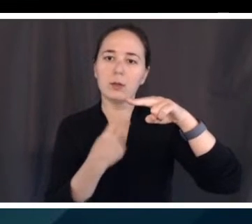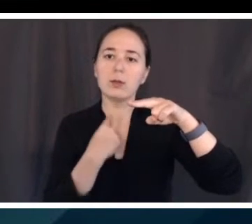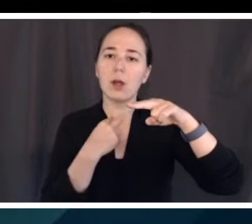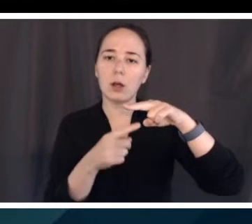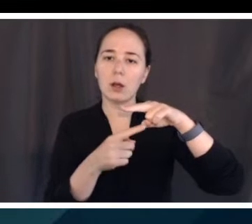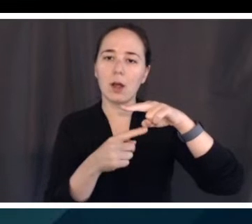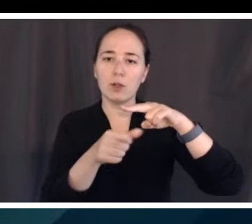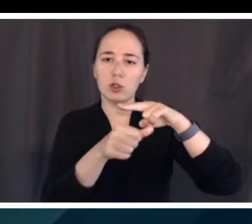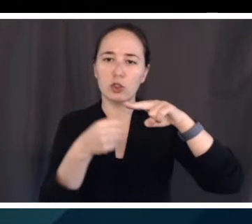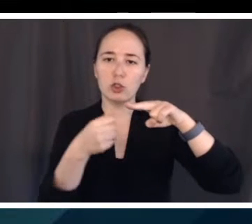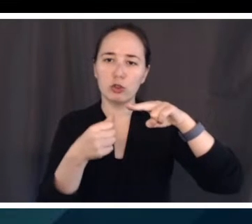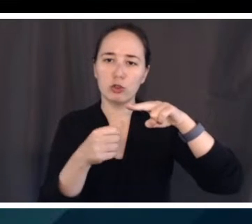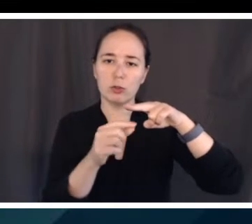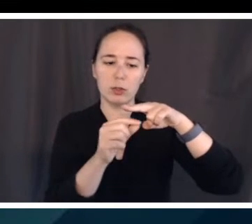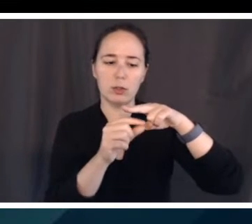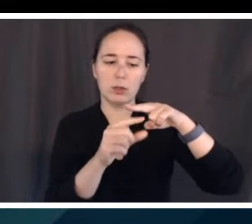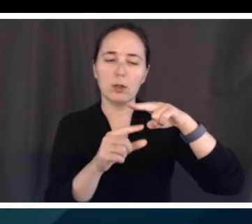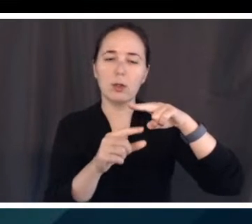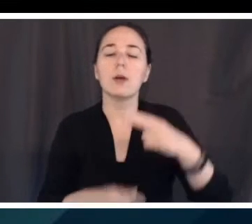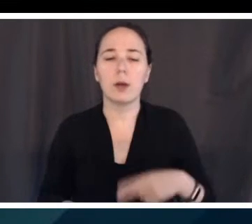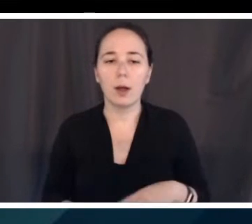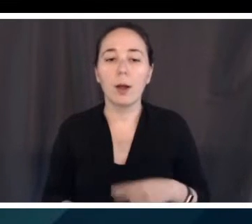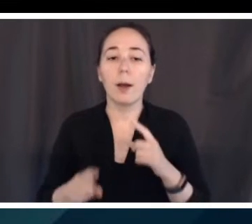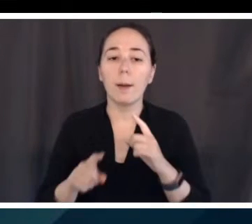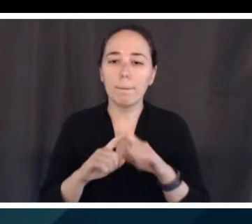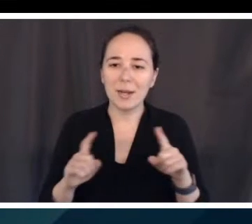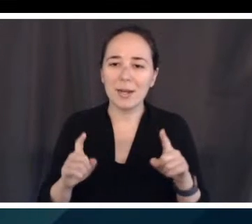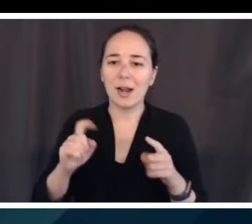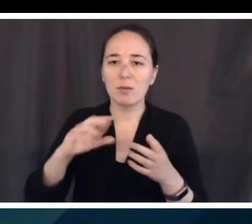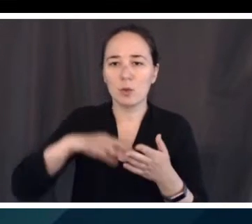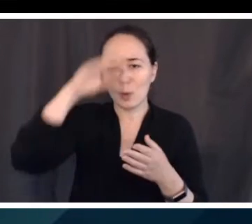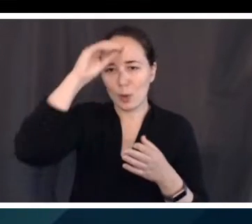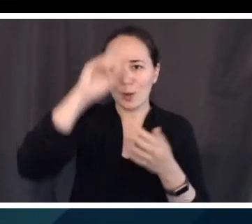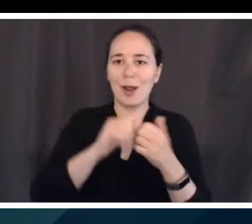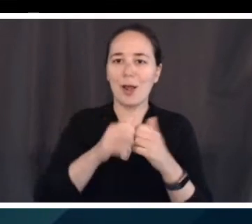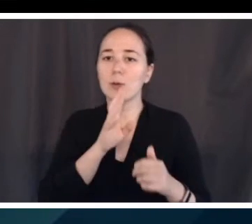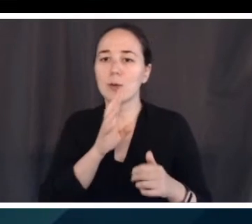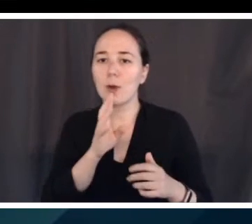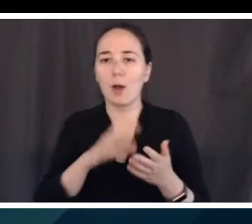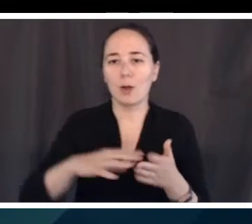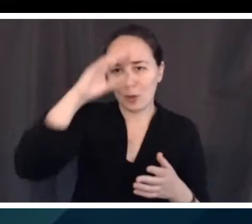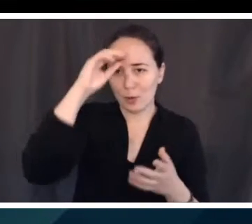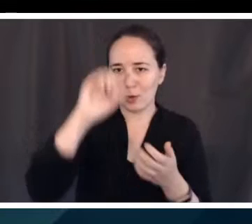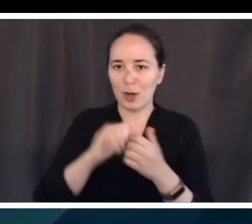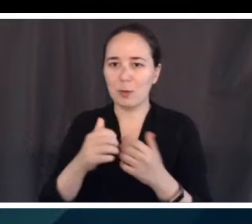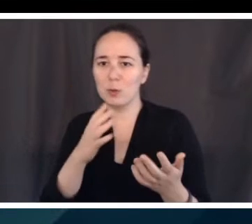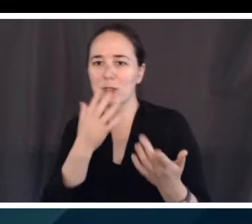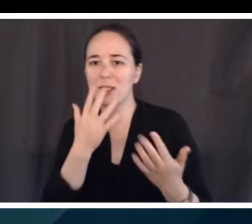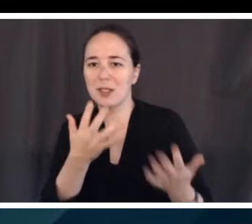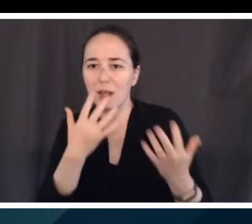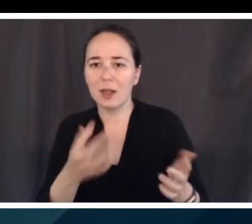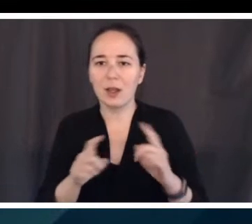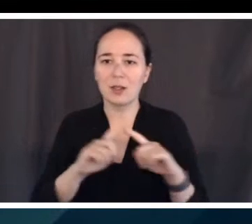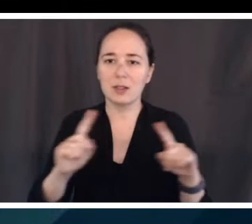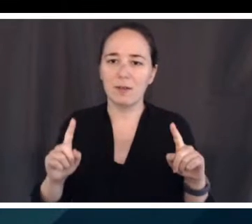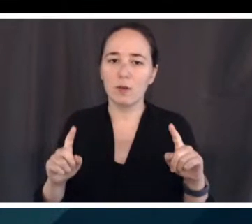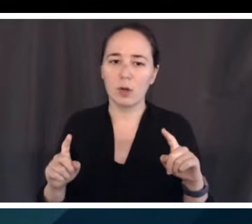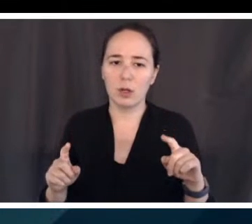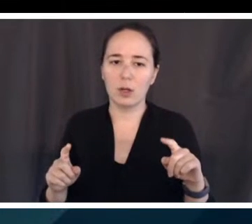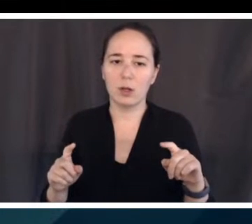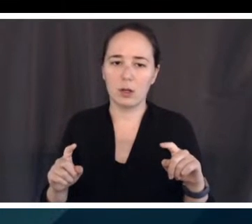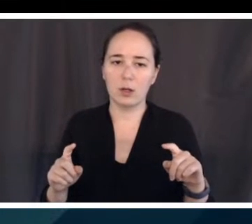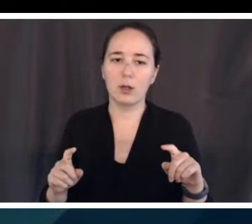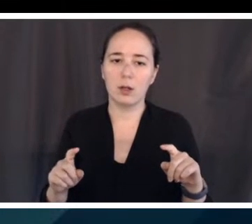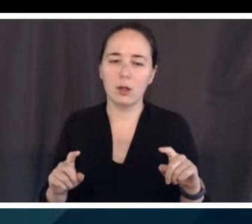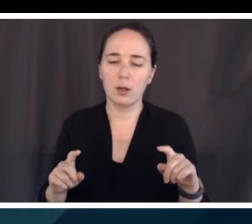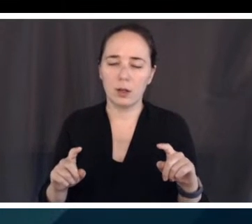to alleviate that. But I've had to learn how to talk and sing completely different. And I've used that